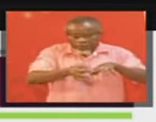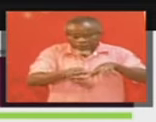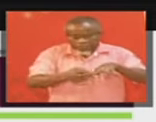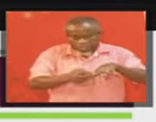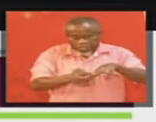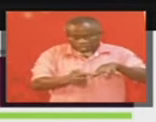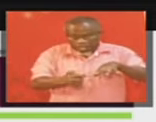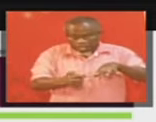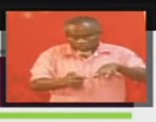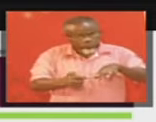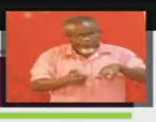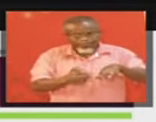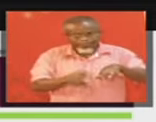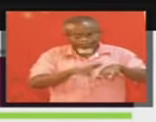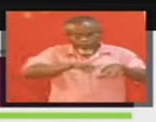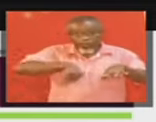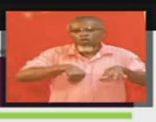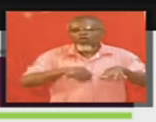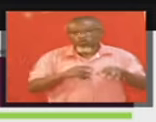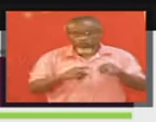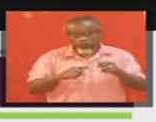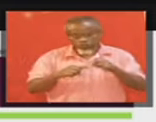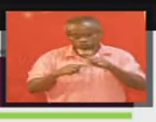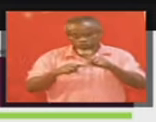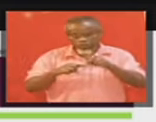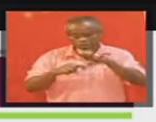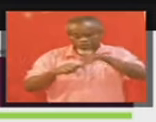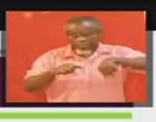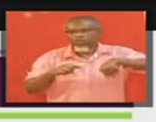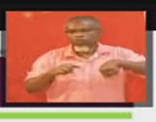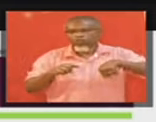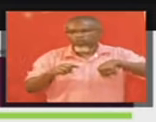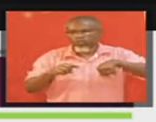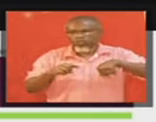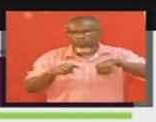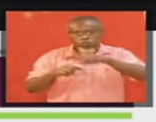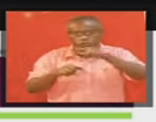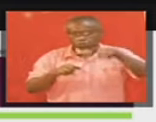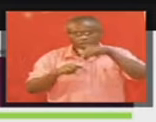particular finger that's going to be used for the reading at the time.